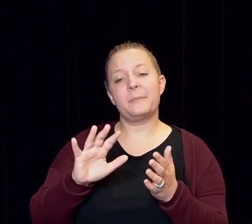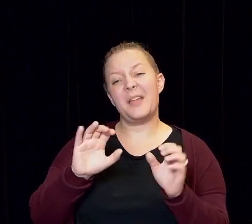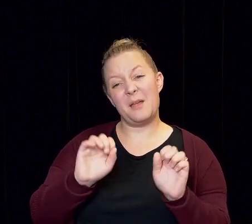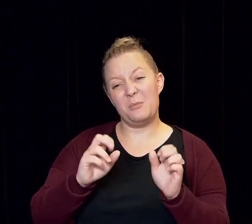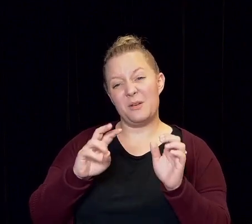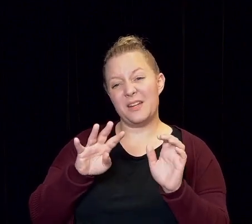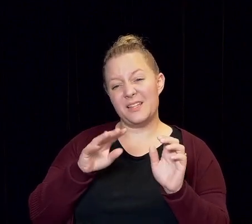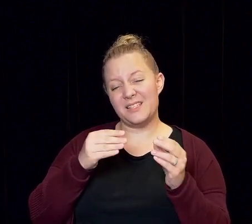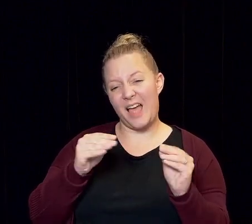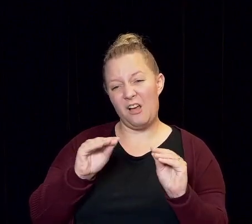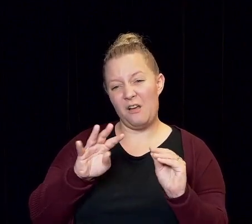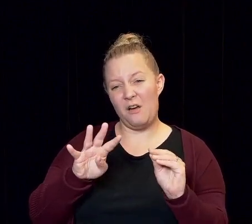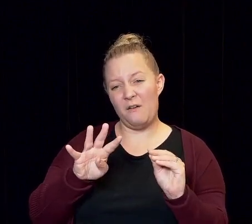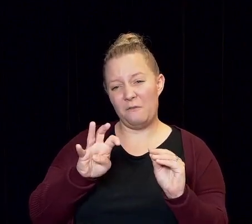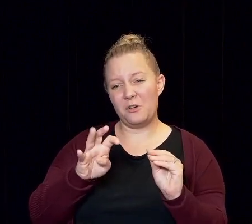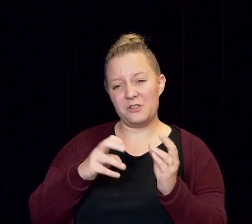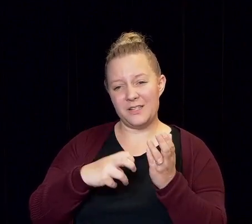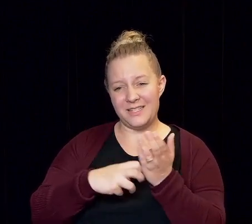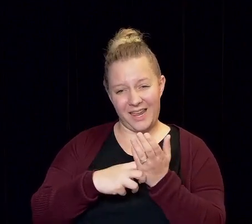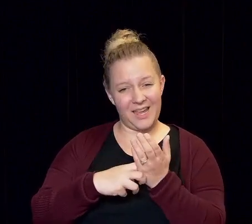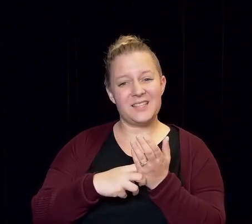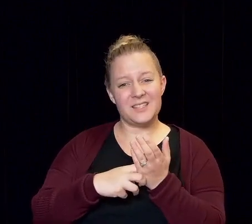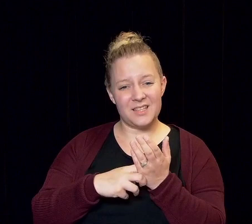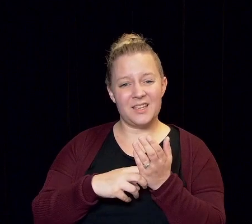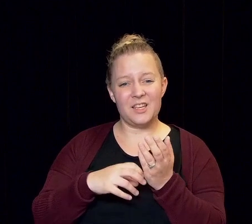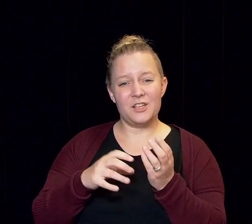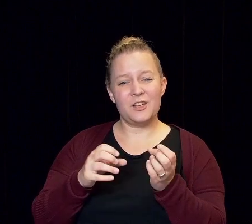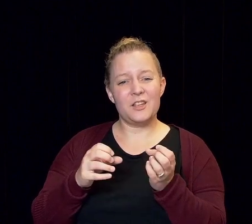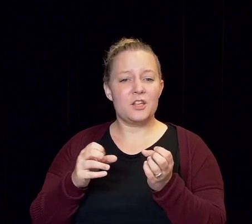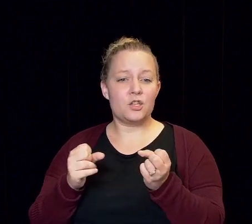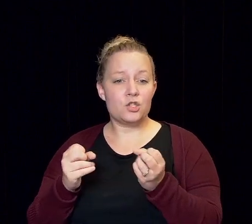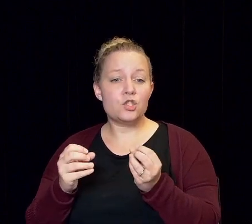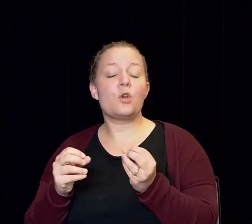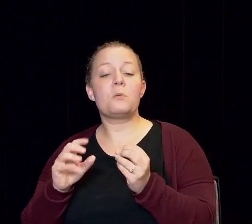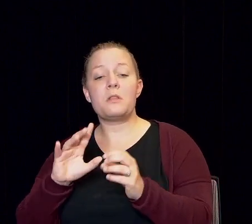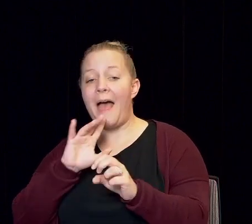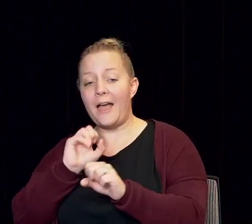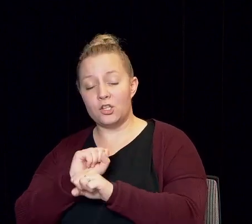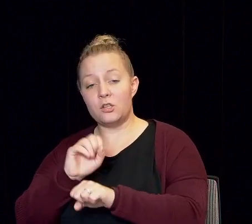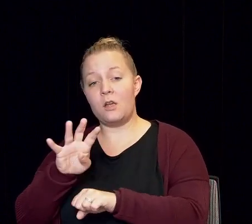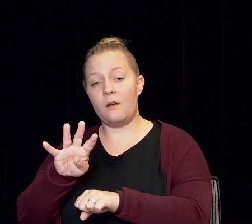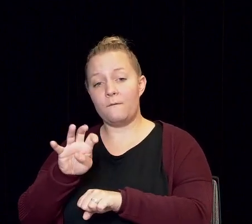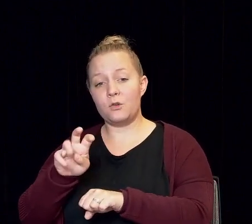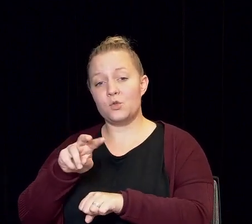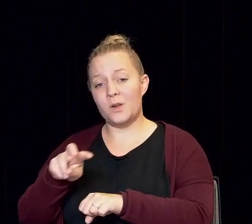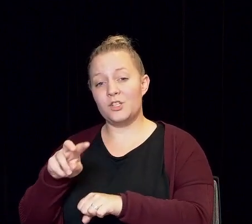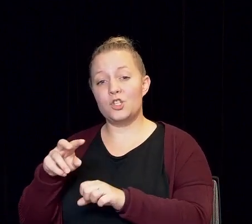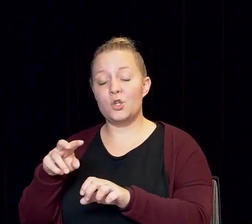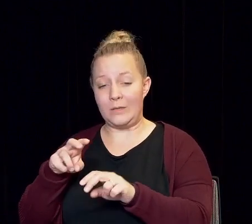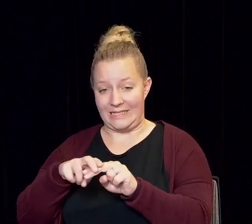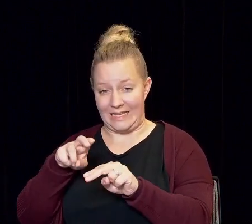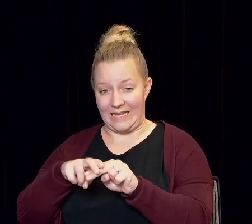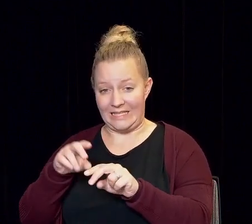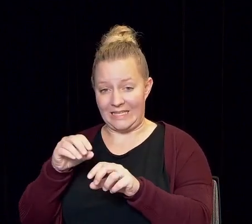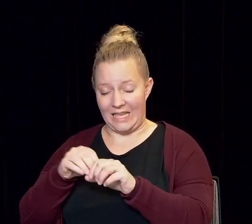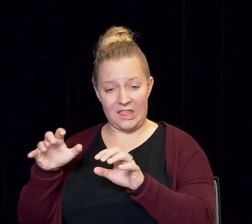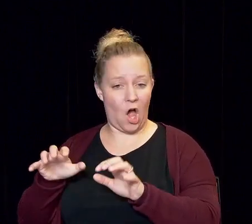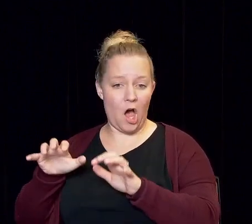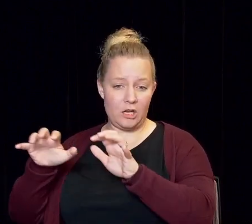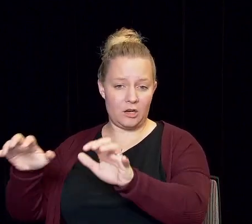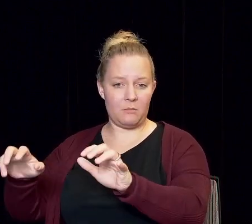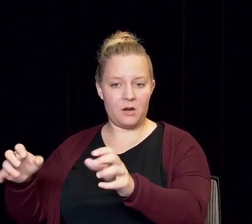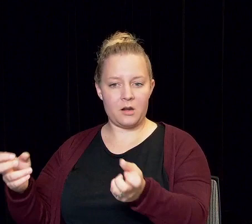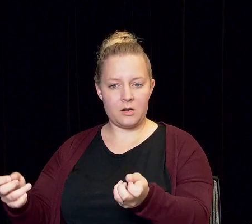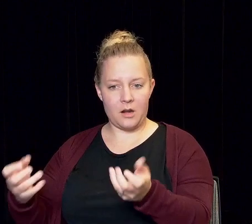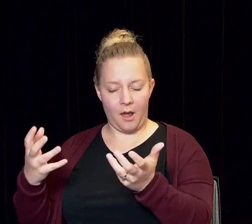actually 422 seats in the auditorium. So what was her percent of error? Well, one, to figure out the amount of the error she